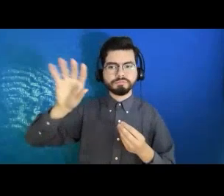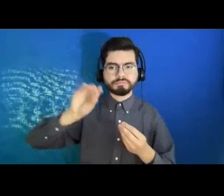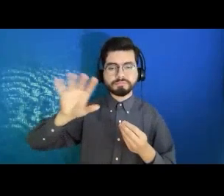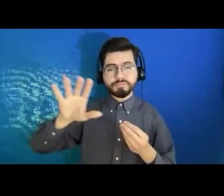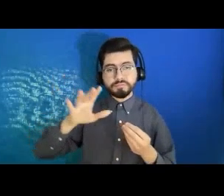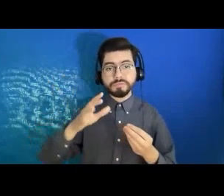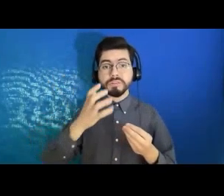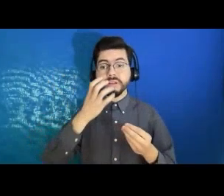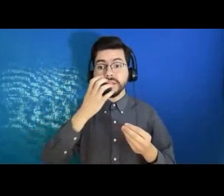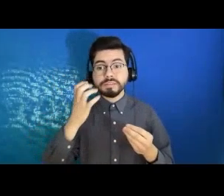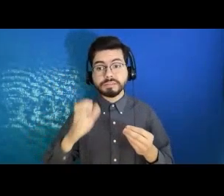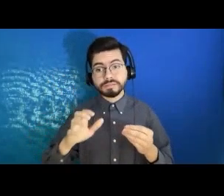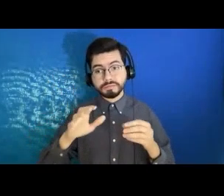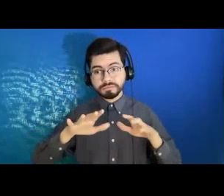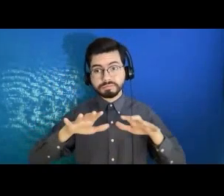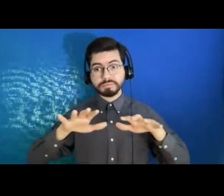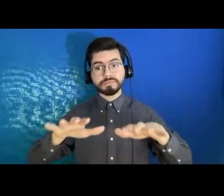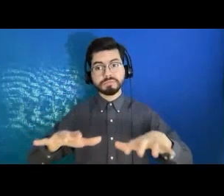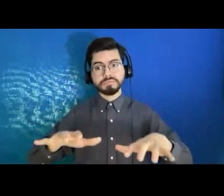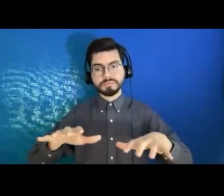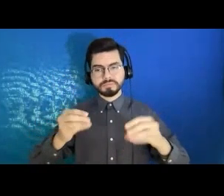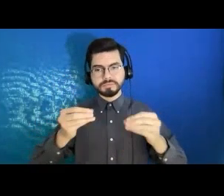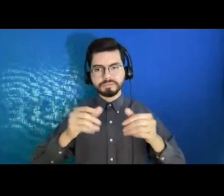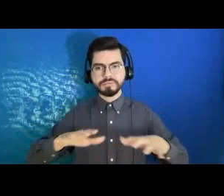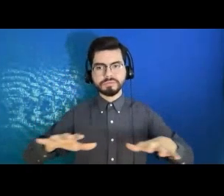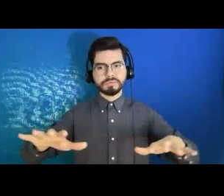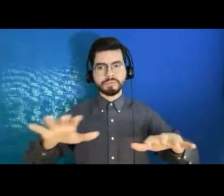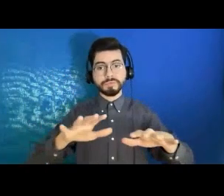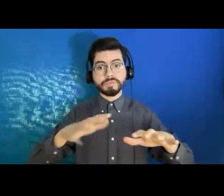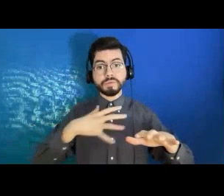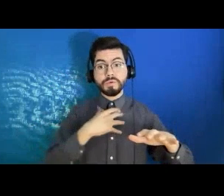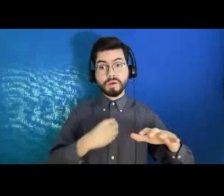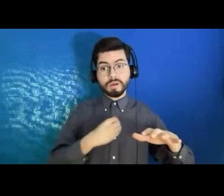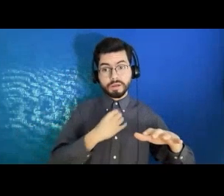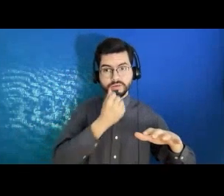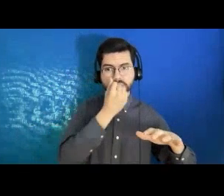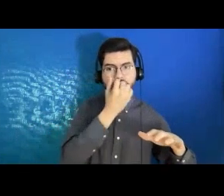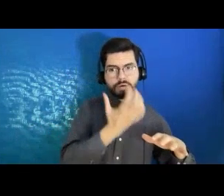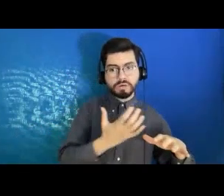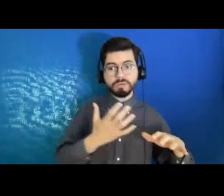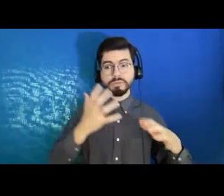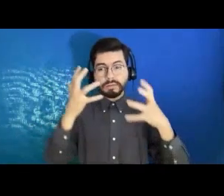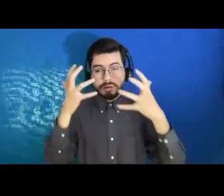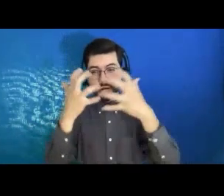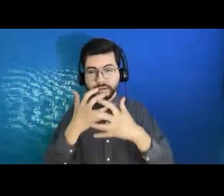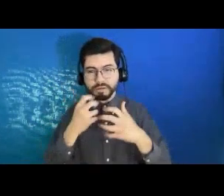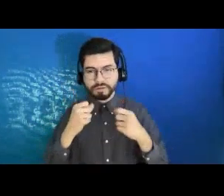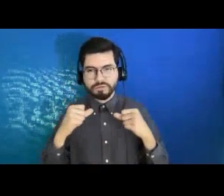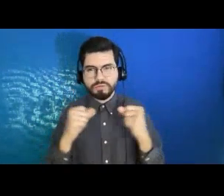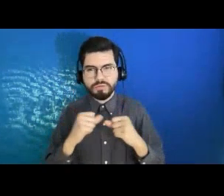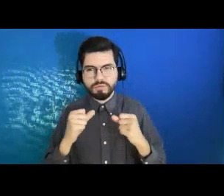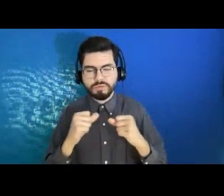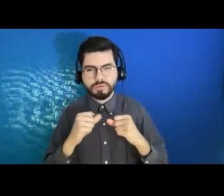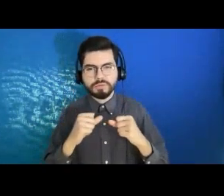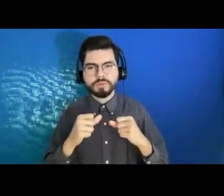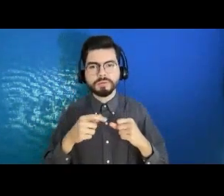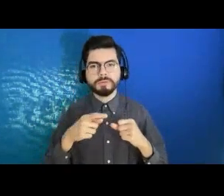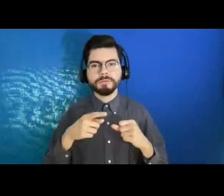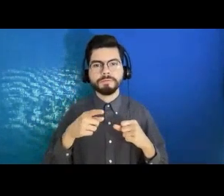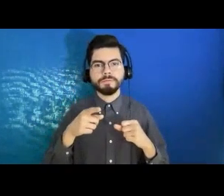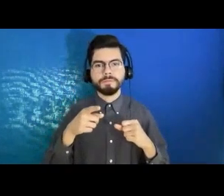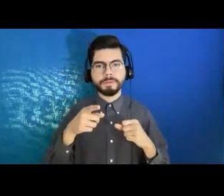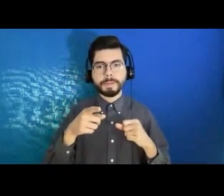on this image, anything that's white is warmer, anything that's dark is colder. And you can look at these images and you can